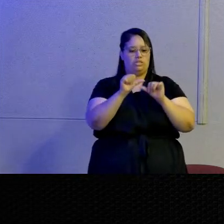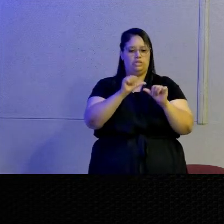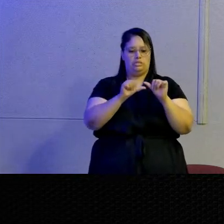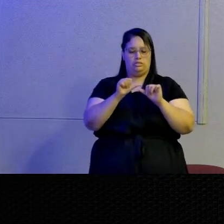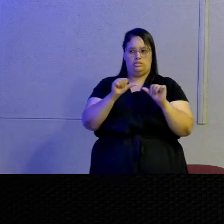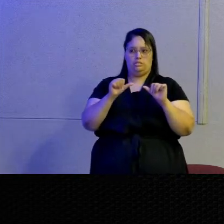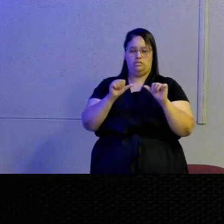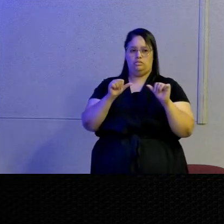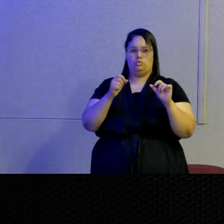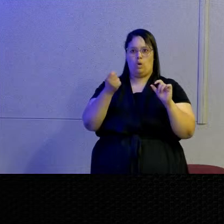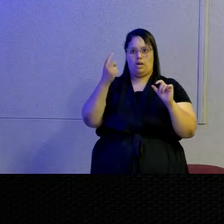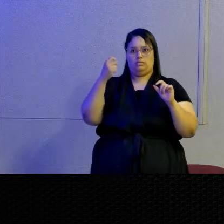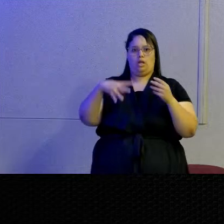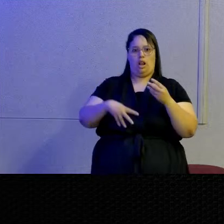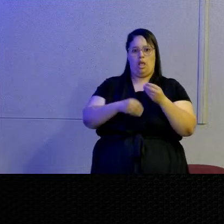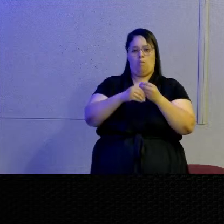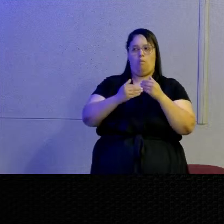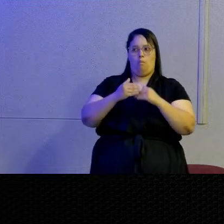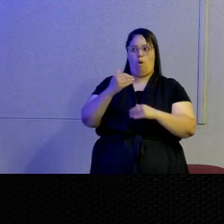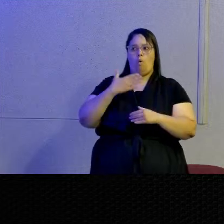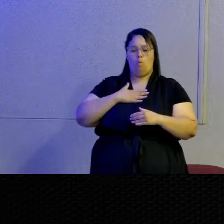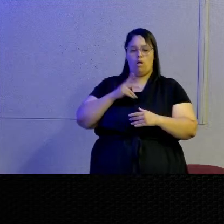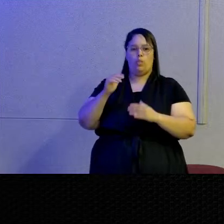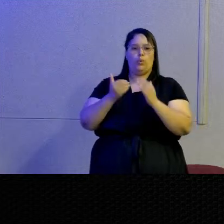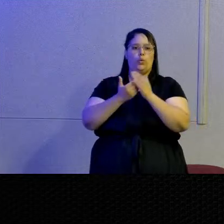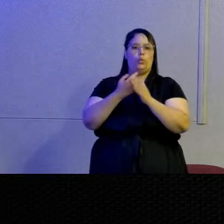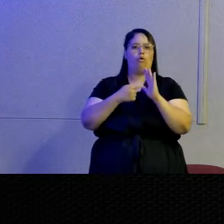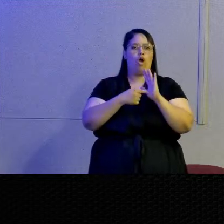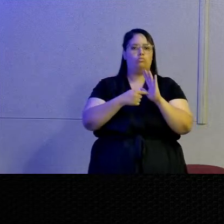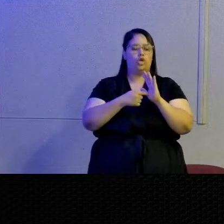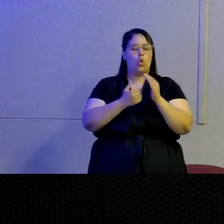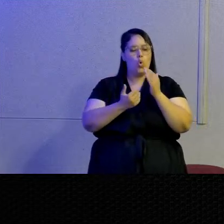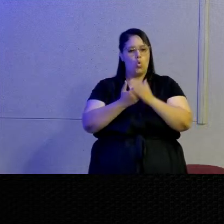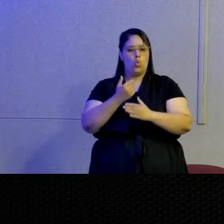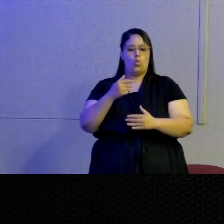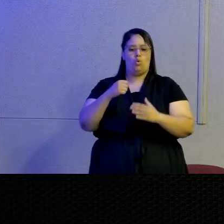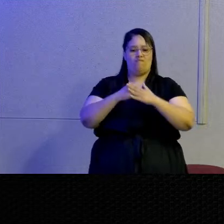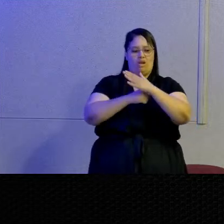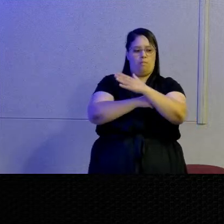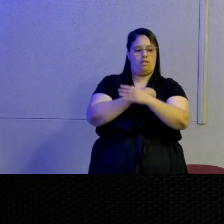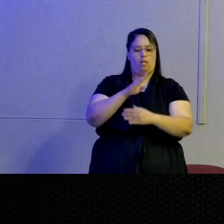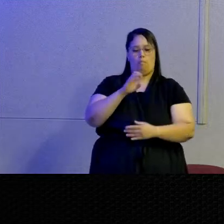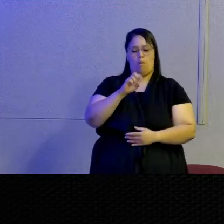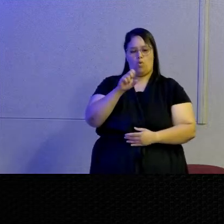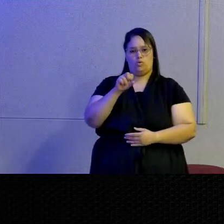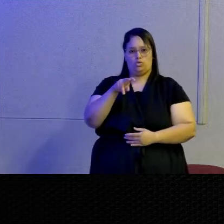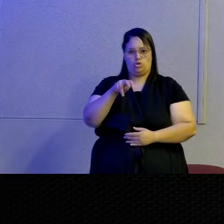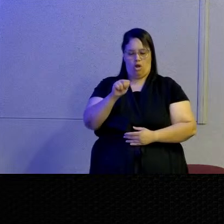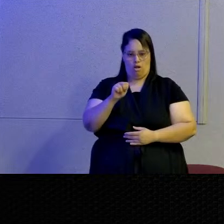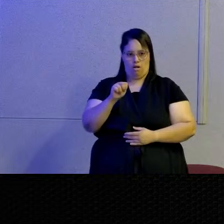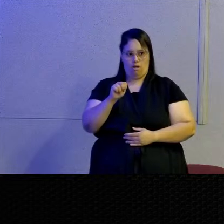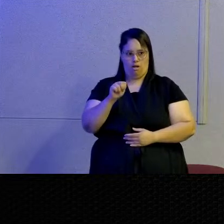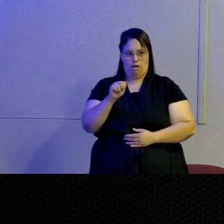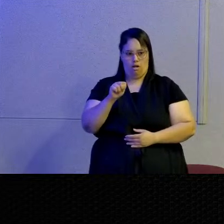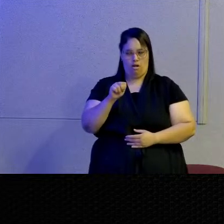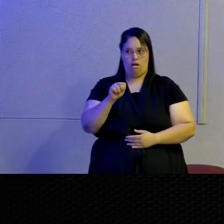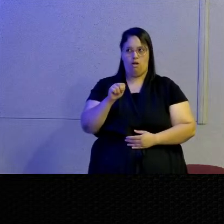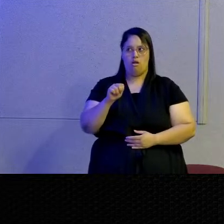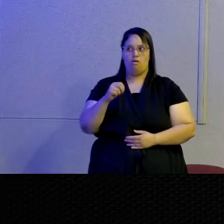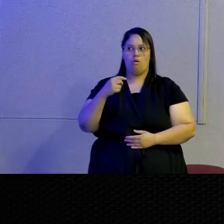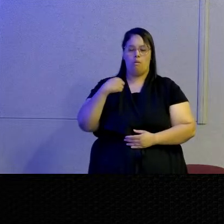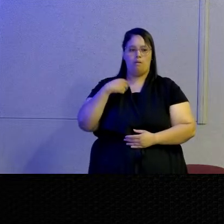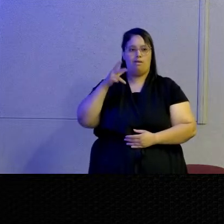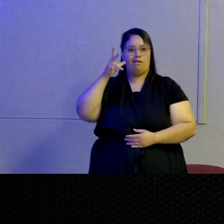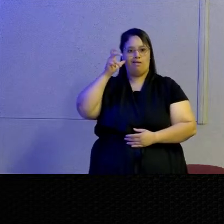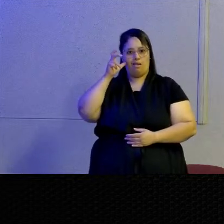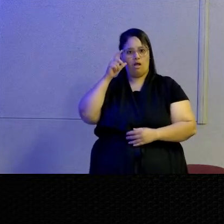this new object to be a new fundamental boson. And so when I heard